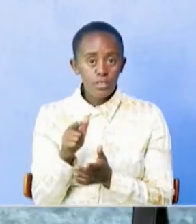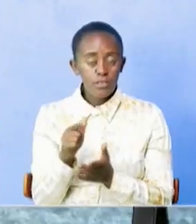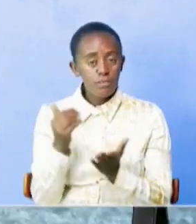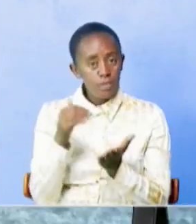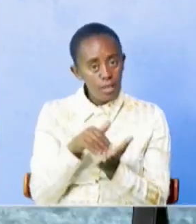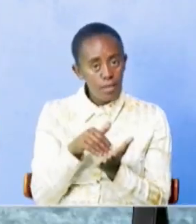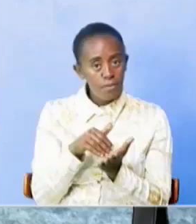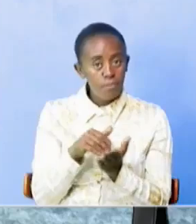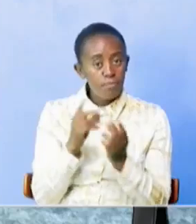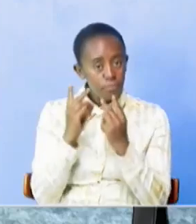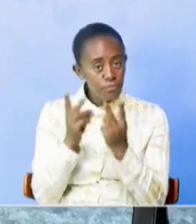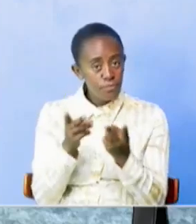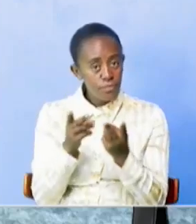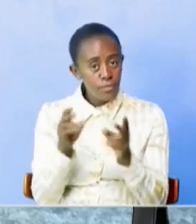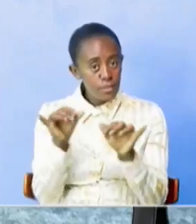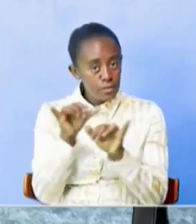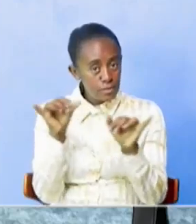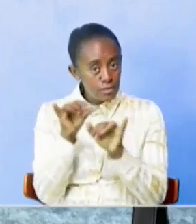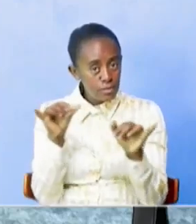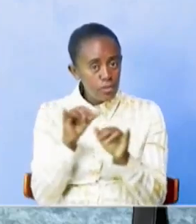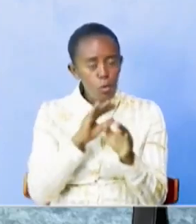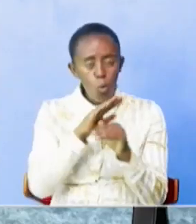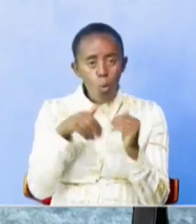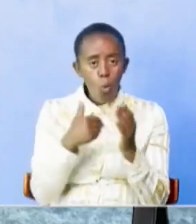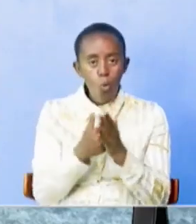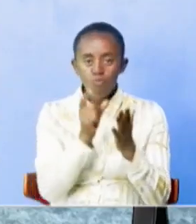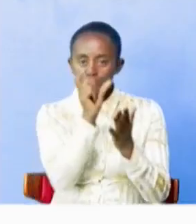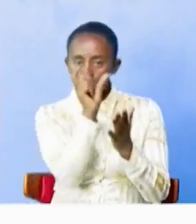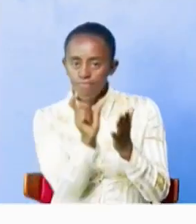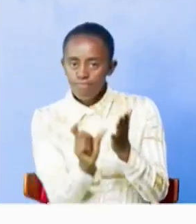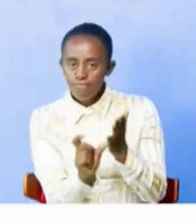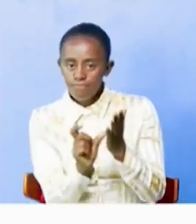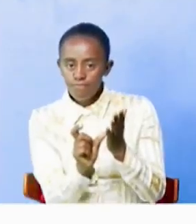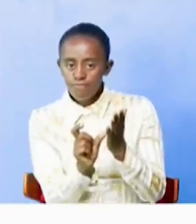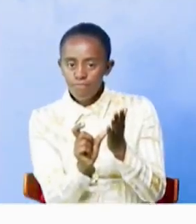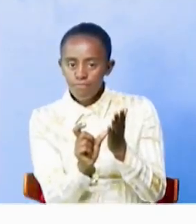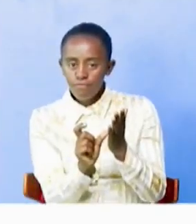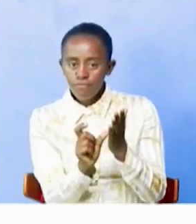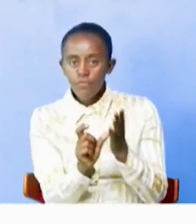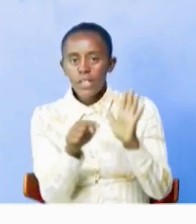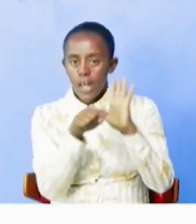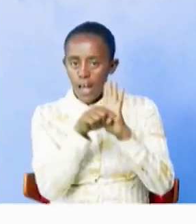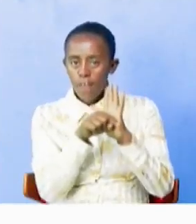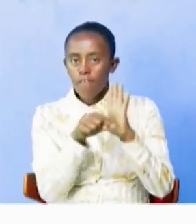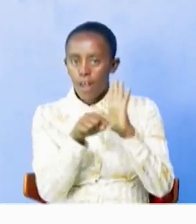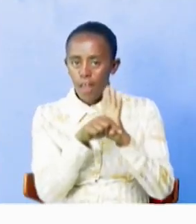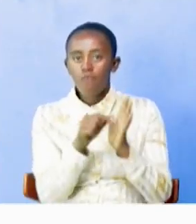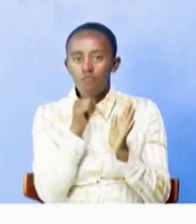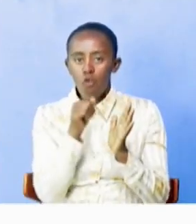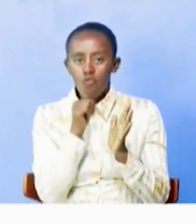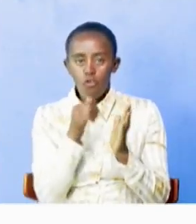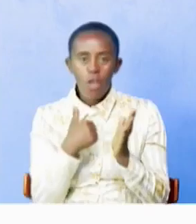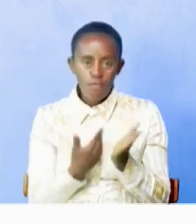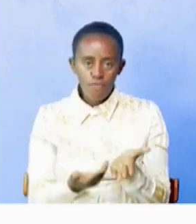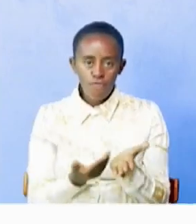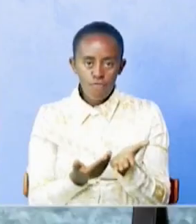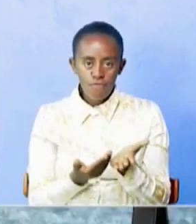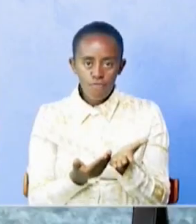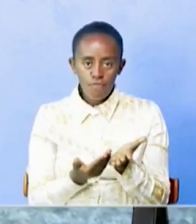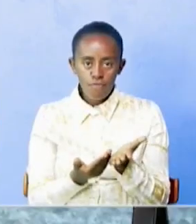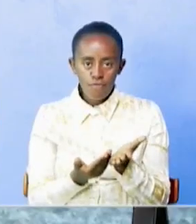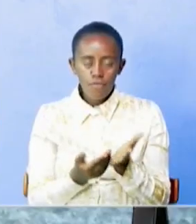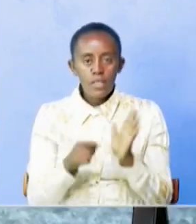Again, you see the similarities? All of these statements have what? Negatives in them. They